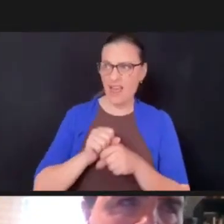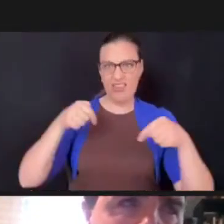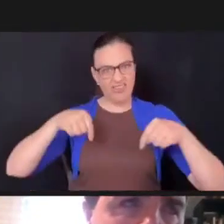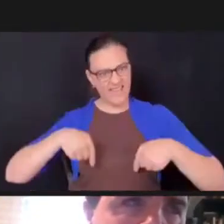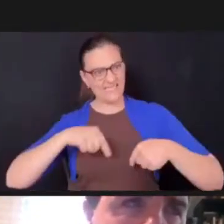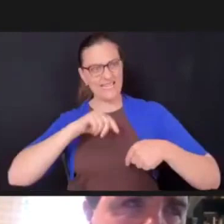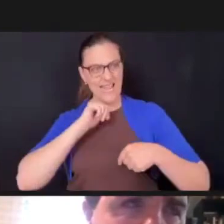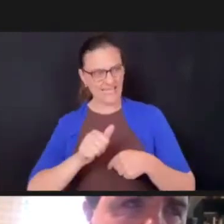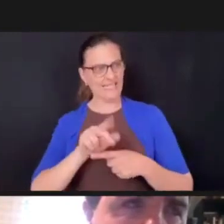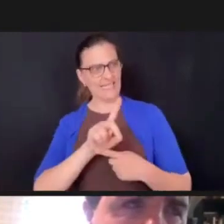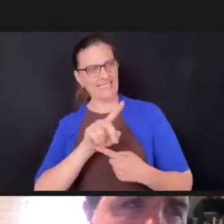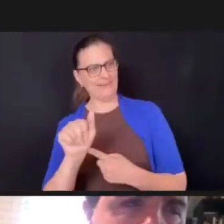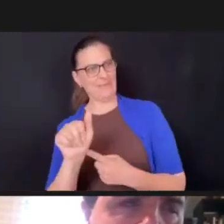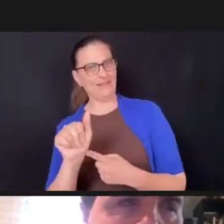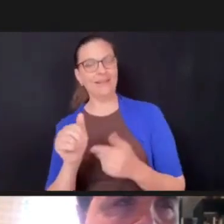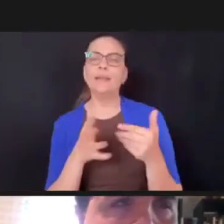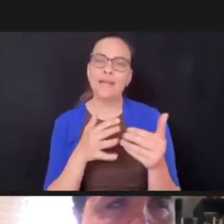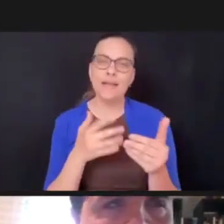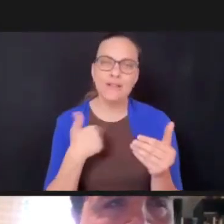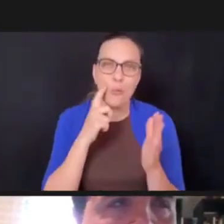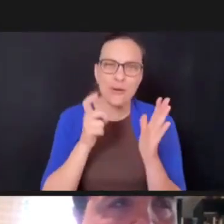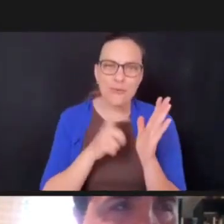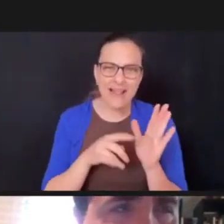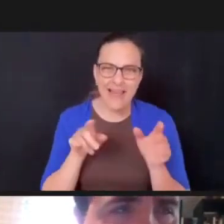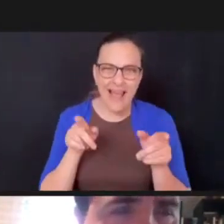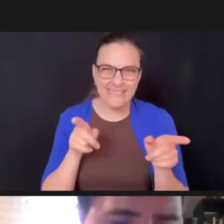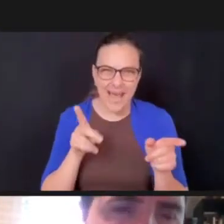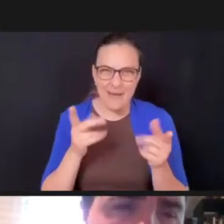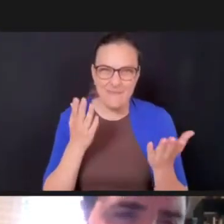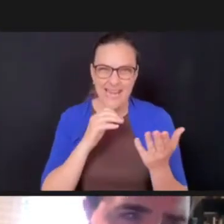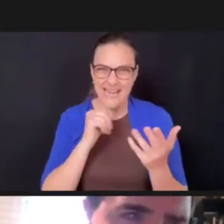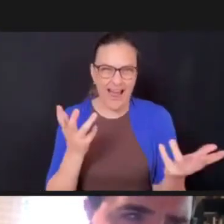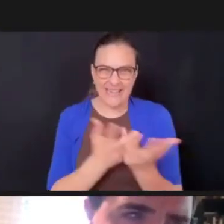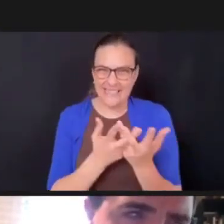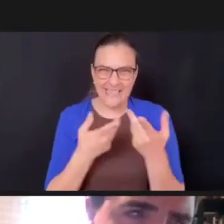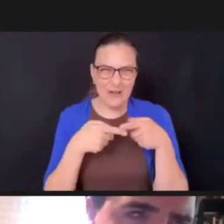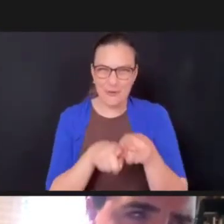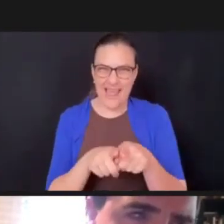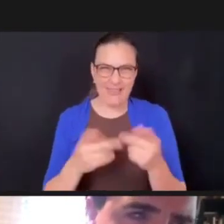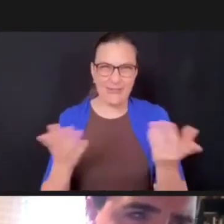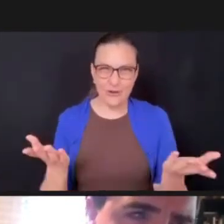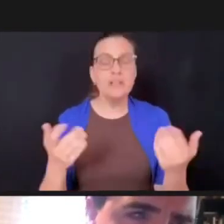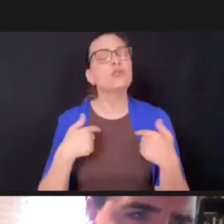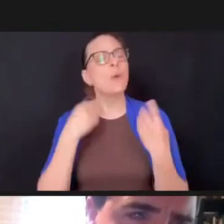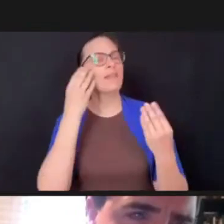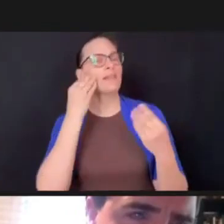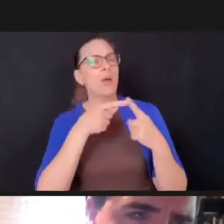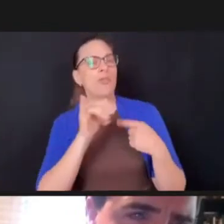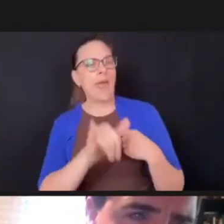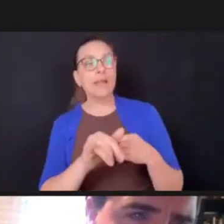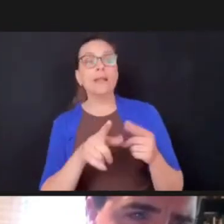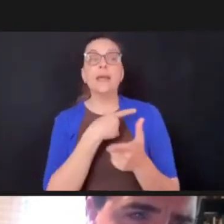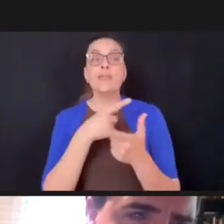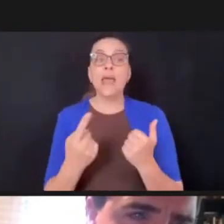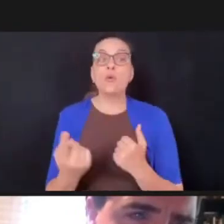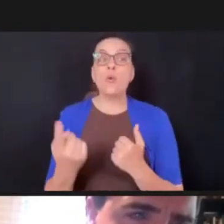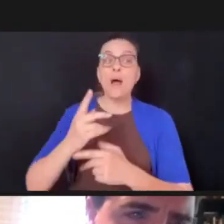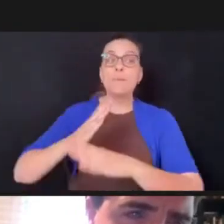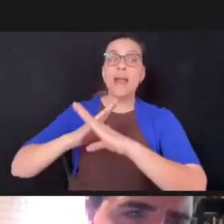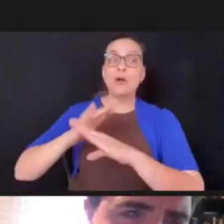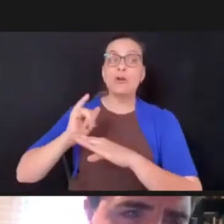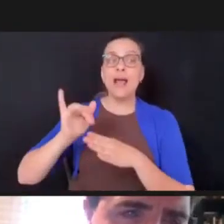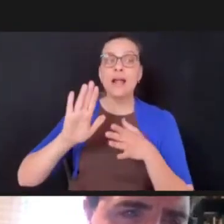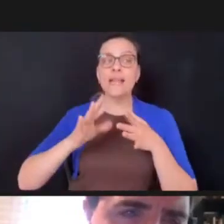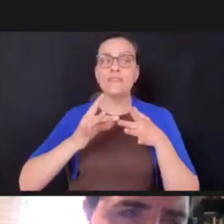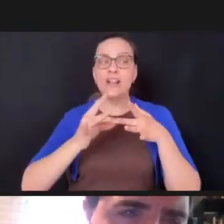realize that those things may not go together. So I think about those. And then one barrier that kind of leads into